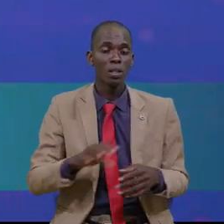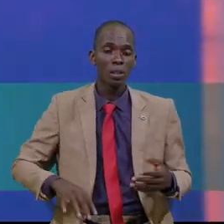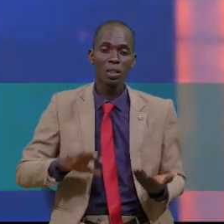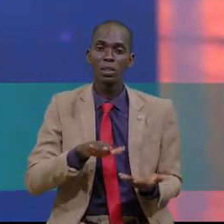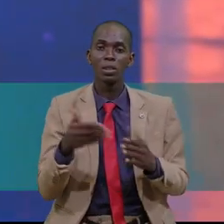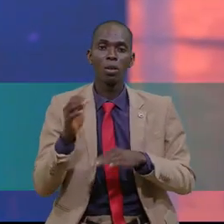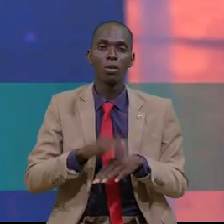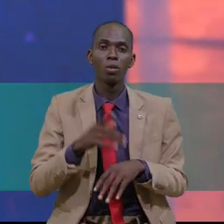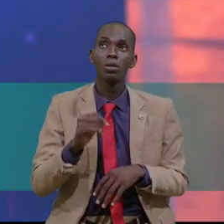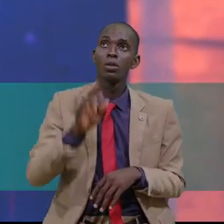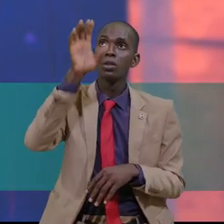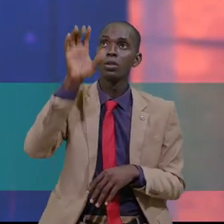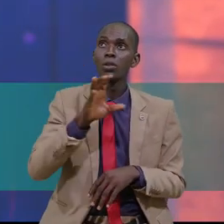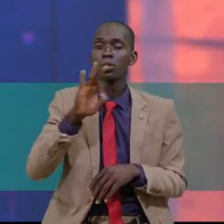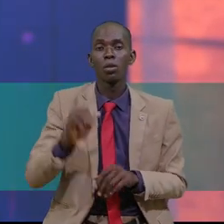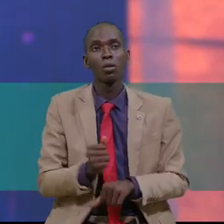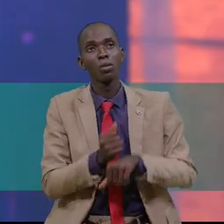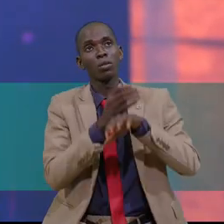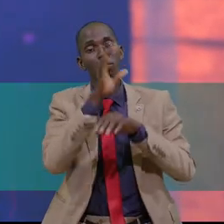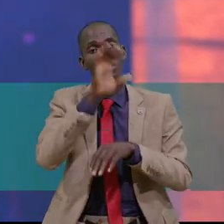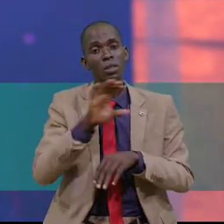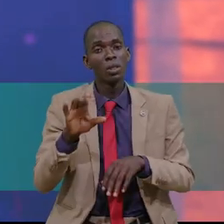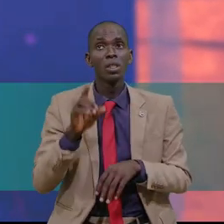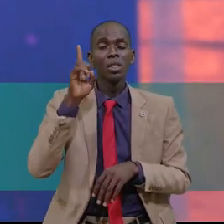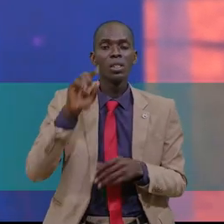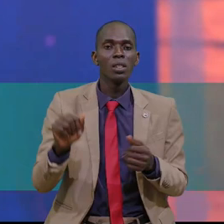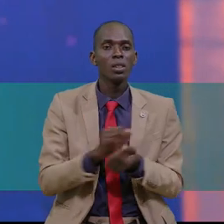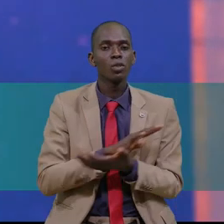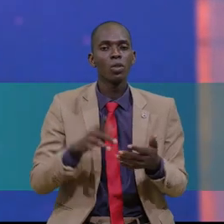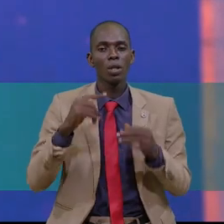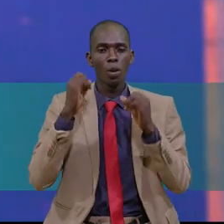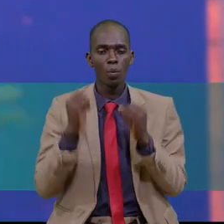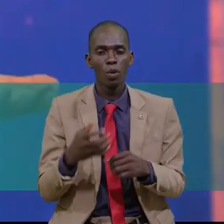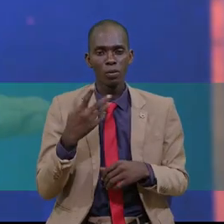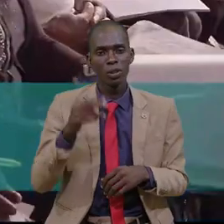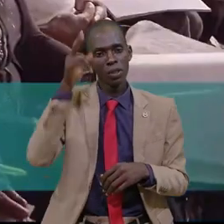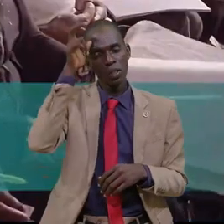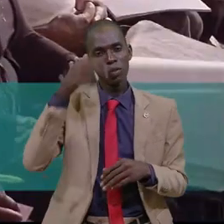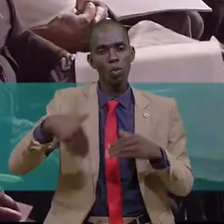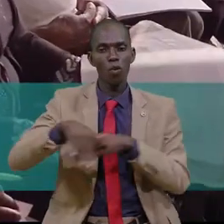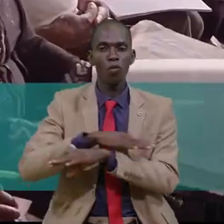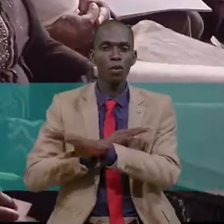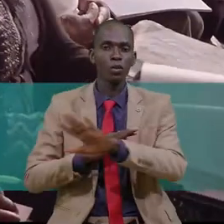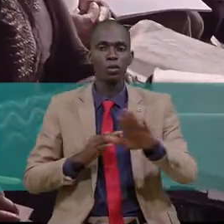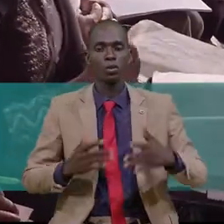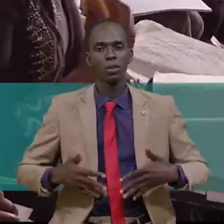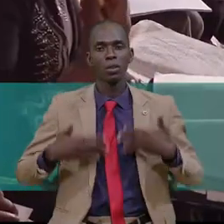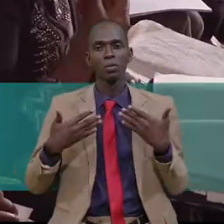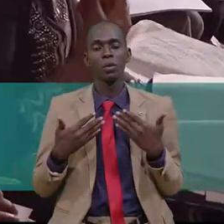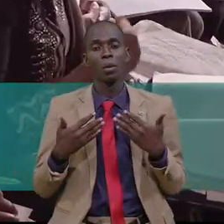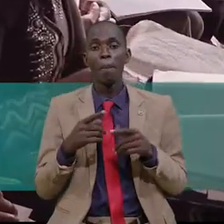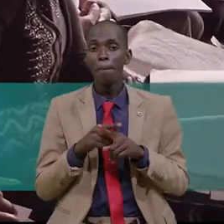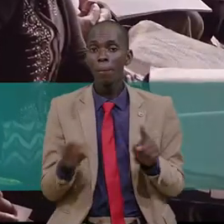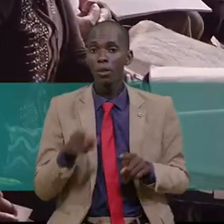he destroyed the power of the devil over you. Amen. But you have to come and